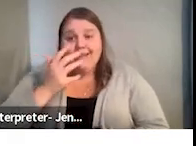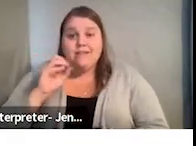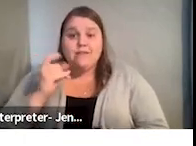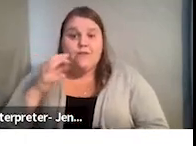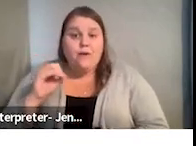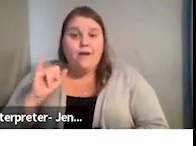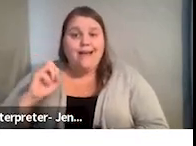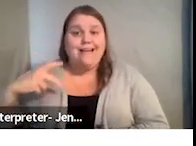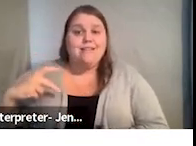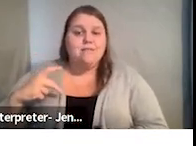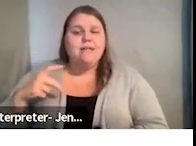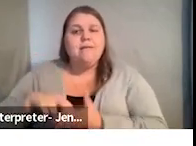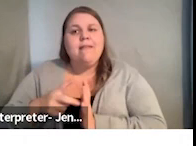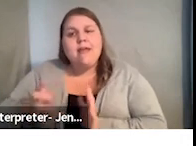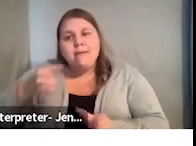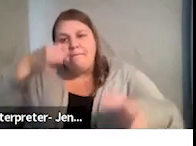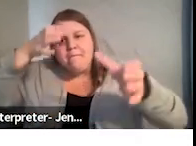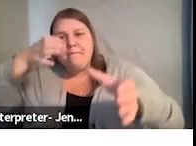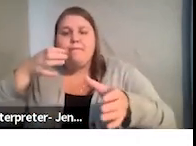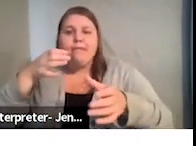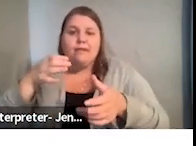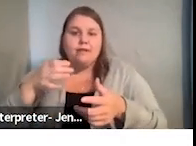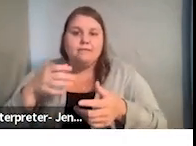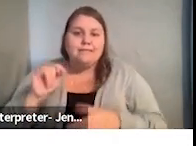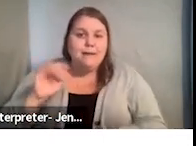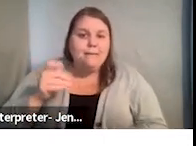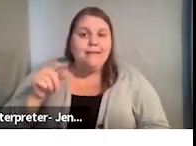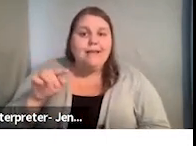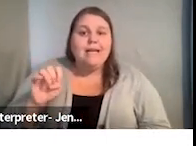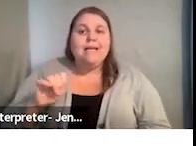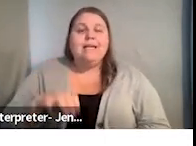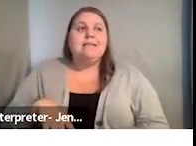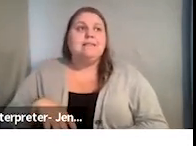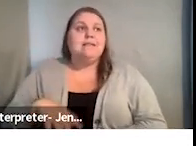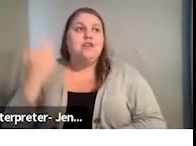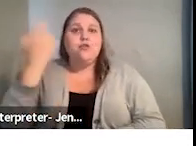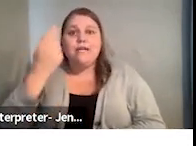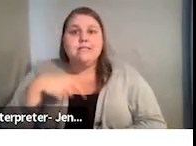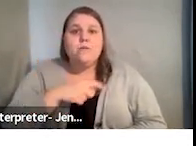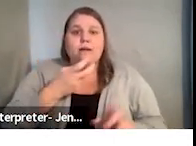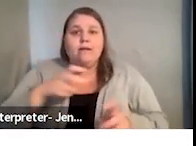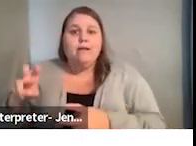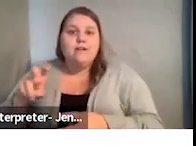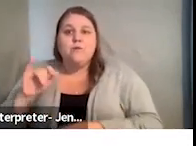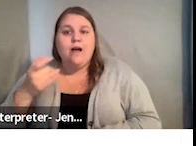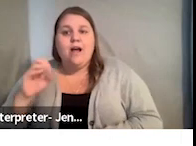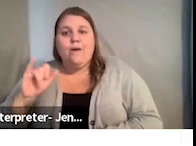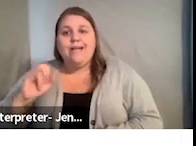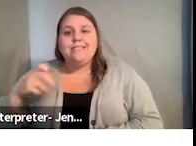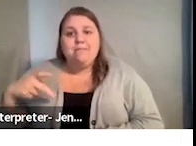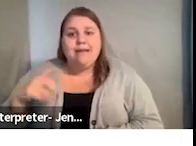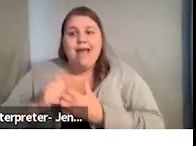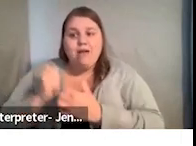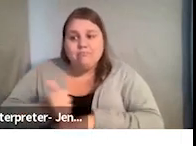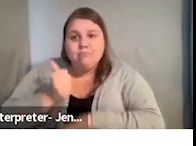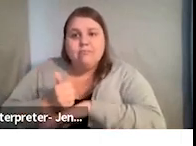are very knowledgeable about the template, the reasons behind the switch to Ohio ISP, the template, the process,